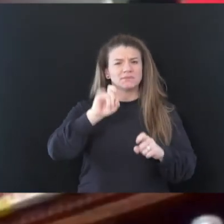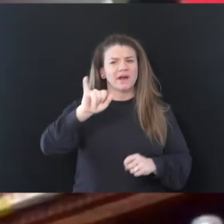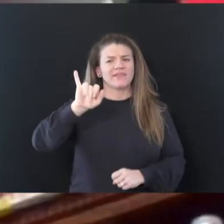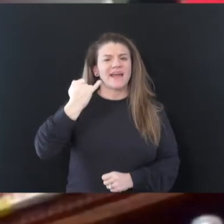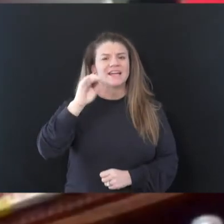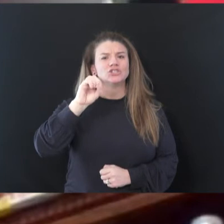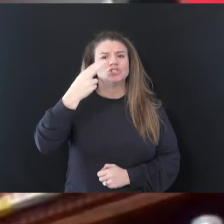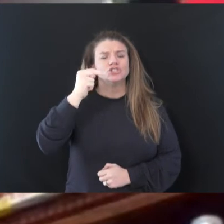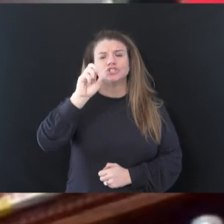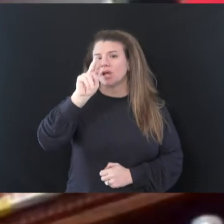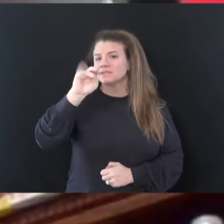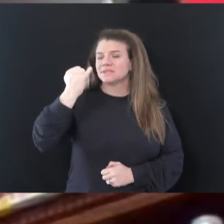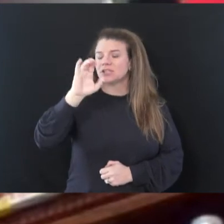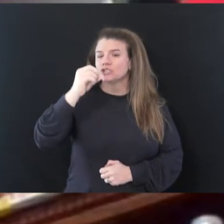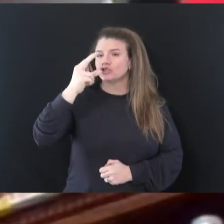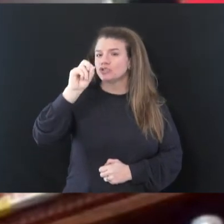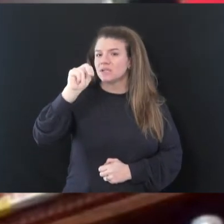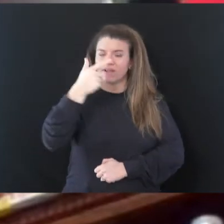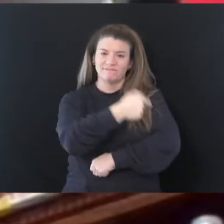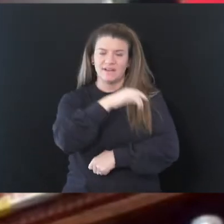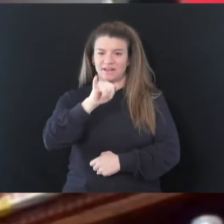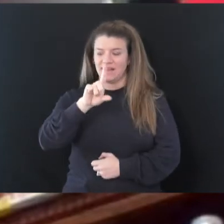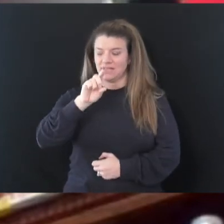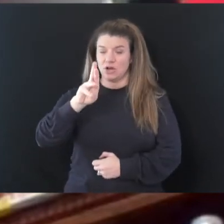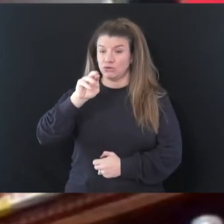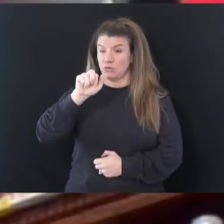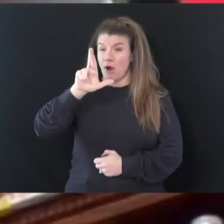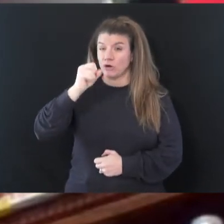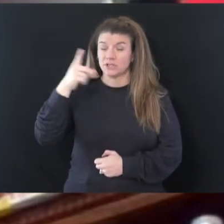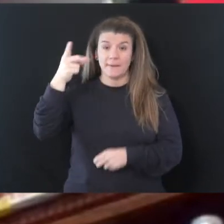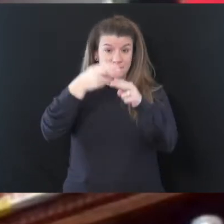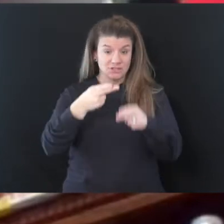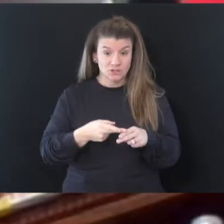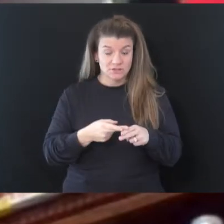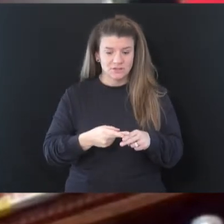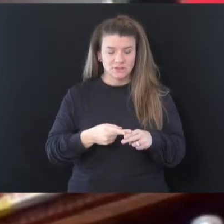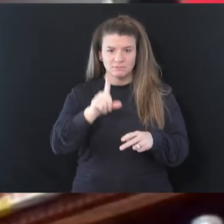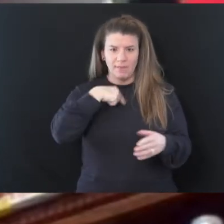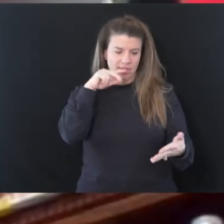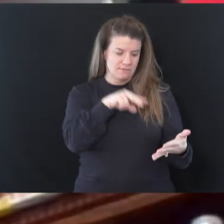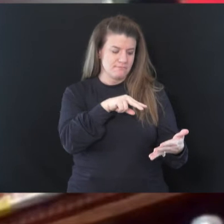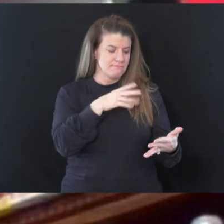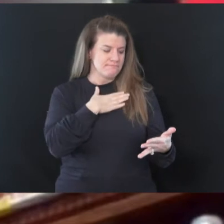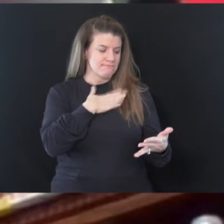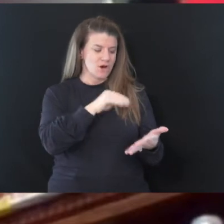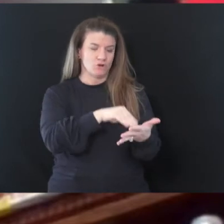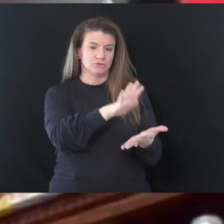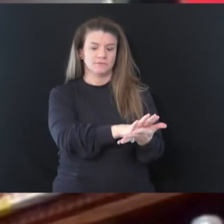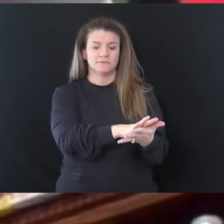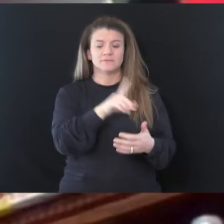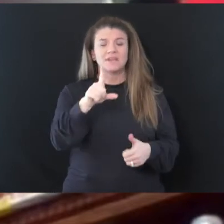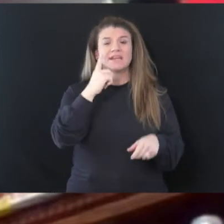Johnson vaccine that Dr. Marsh just talked about. And I got to look down at my notes here for a second. He mentioned it's